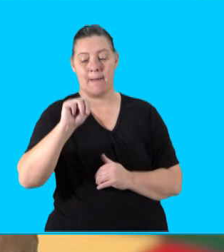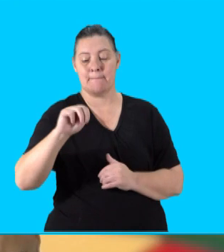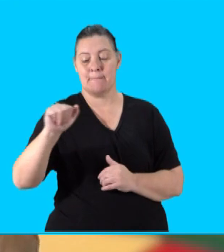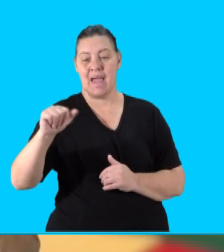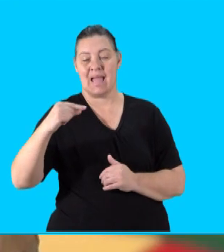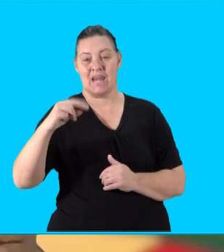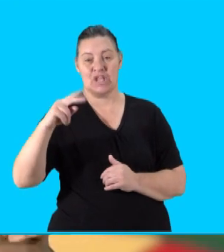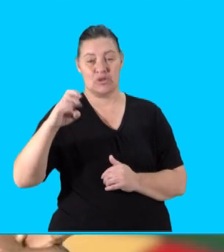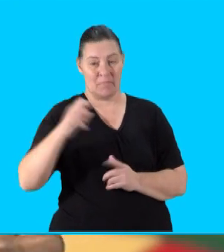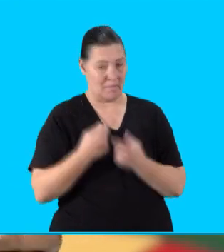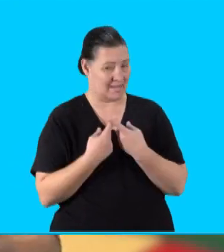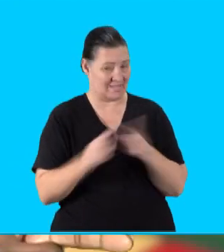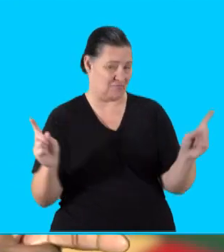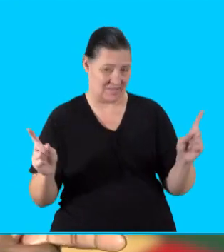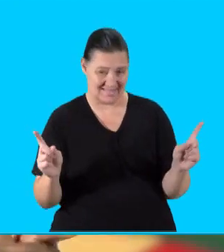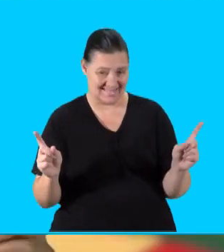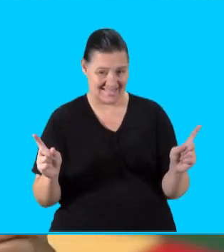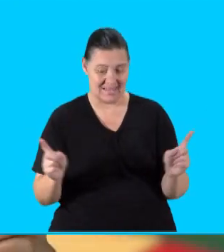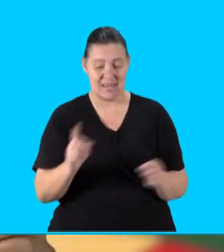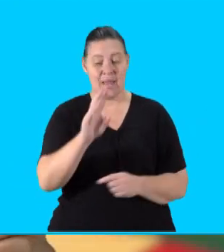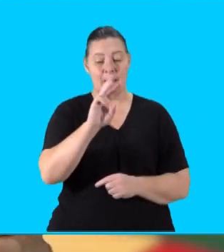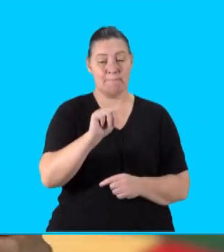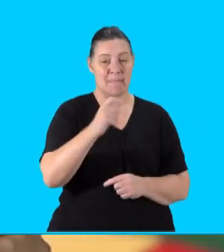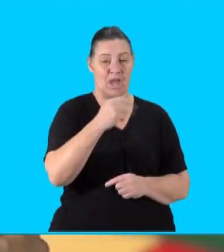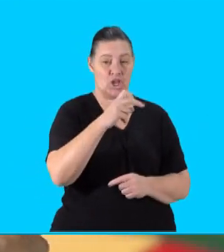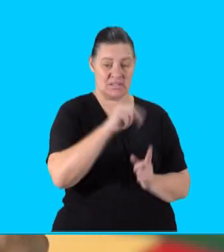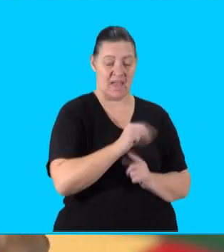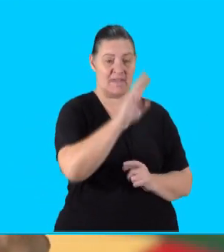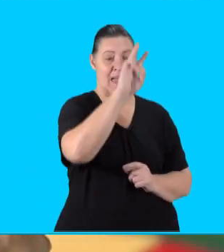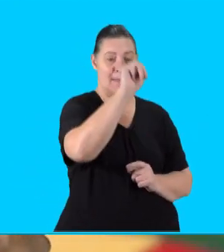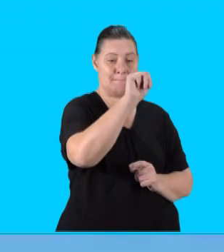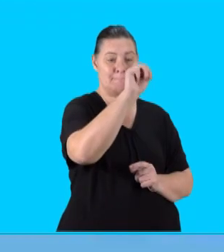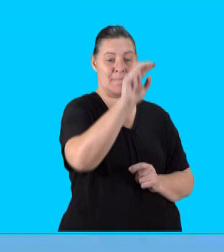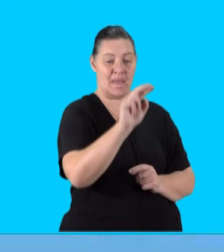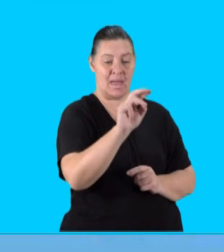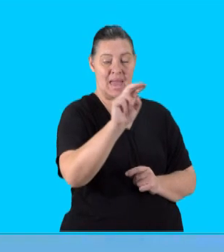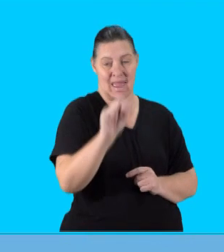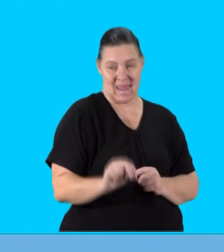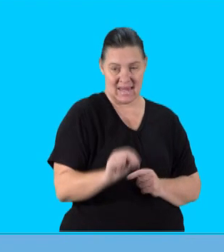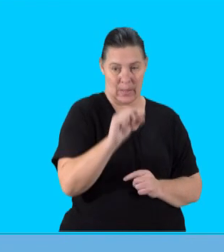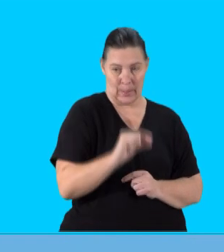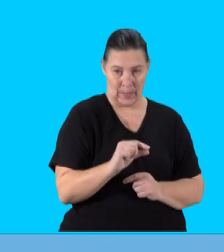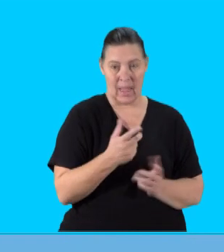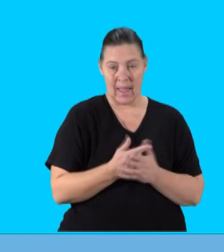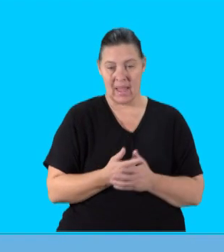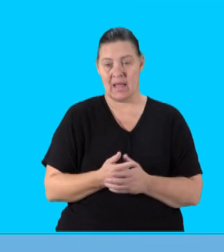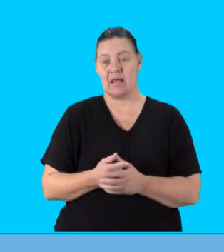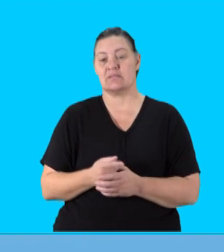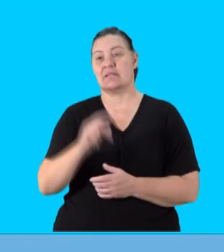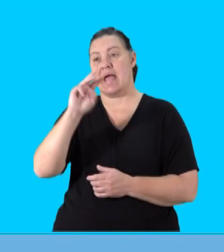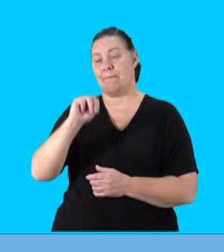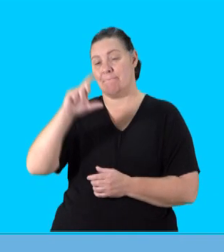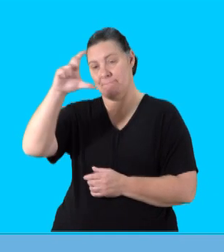with magnesium. Those are two different elements. So manganese has a capital letter M and small letter N, whereas magnesium